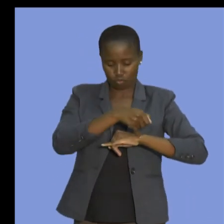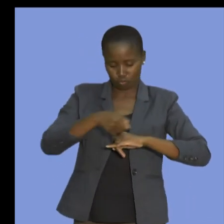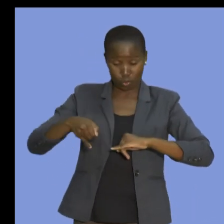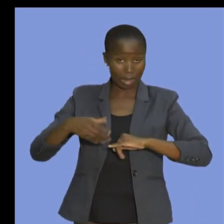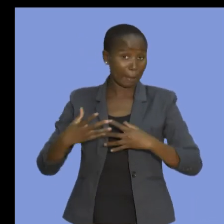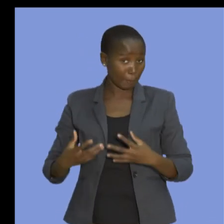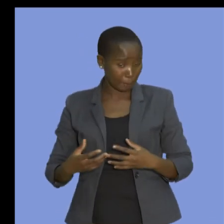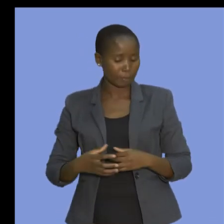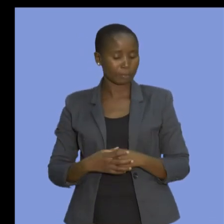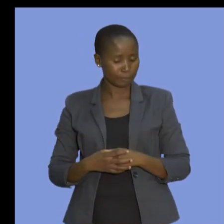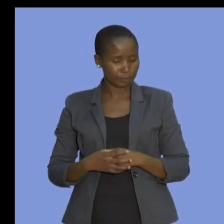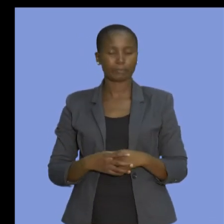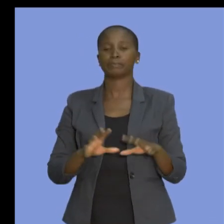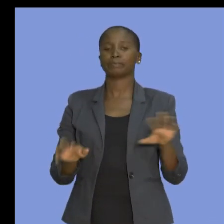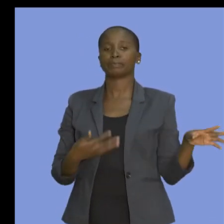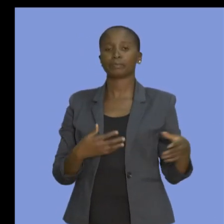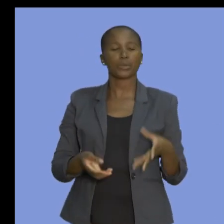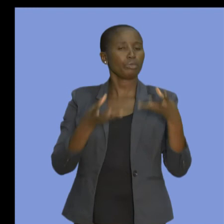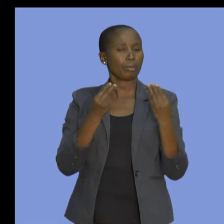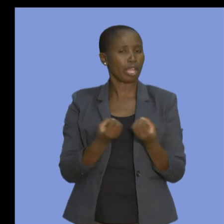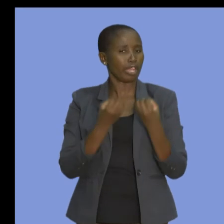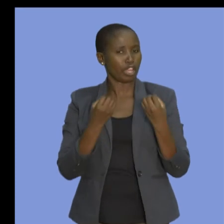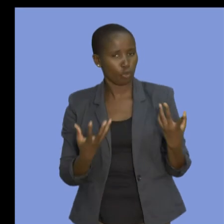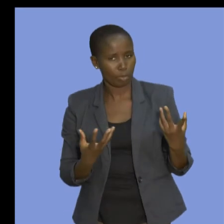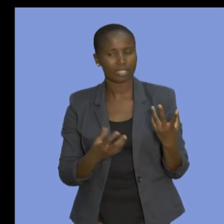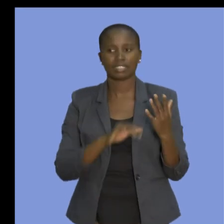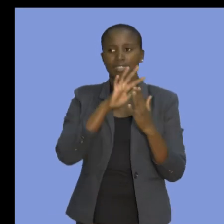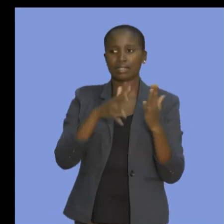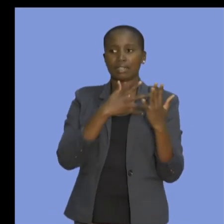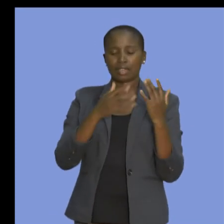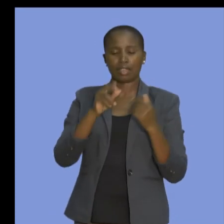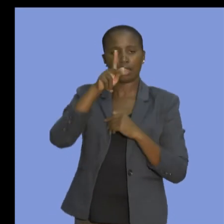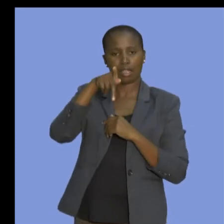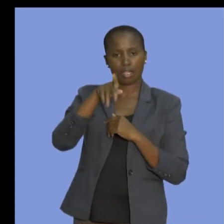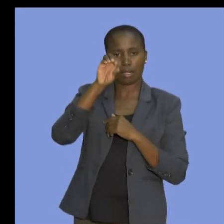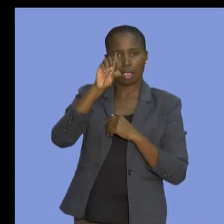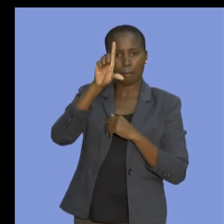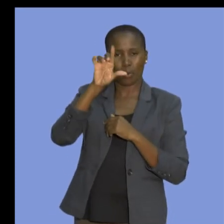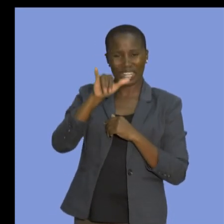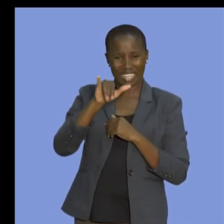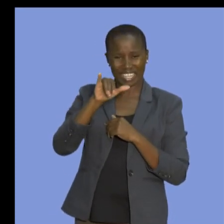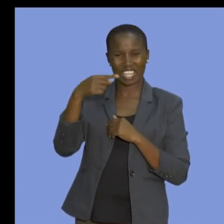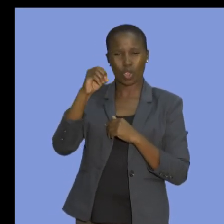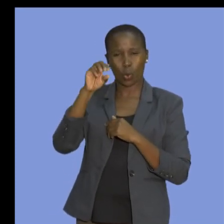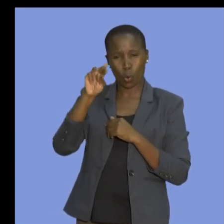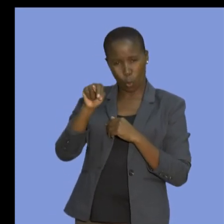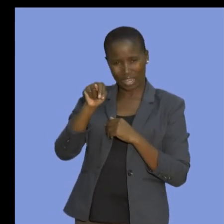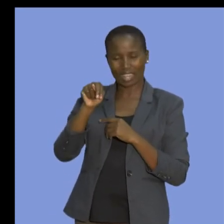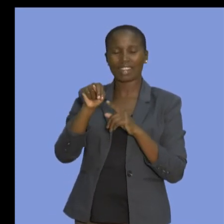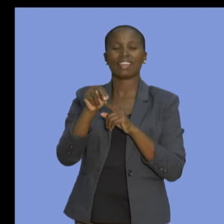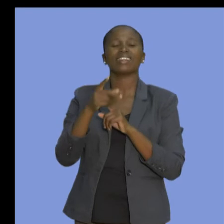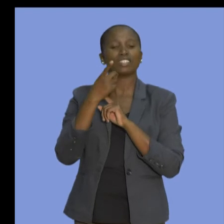So a frequency polygon. A frequency polygon is drawn from a frequency table. What we did, we found the midpoint for each